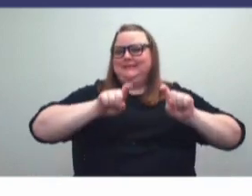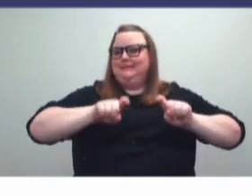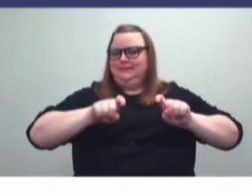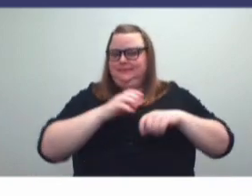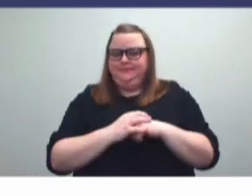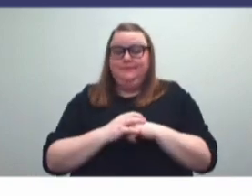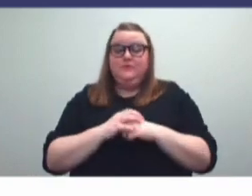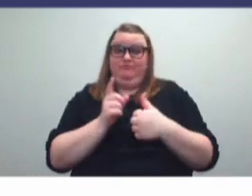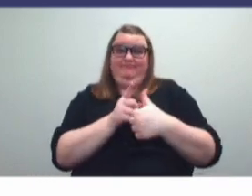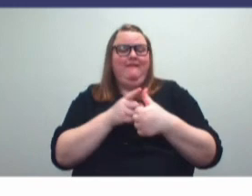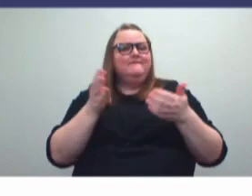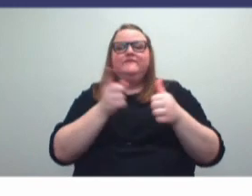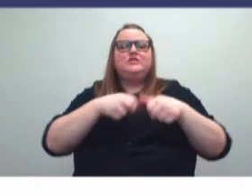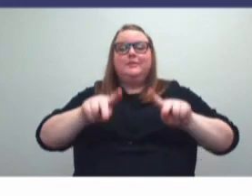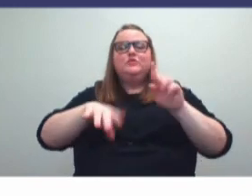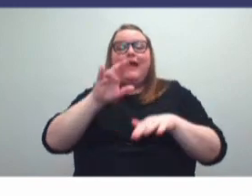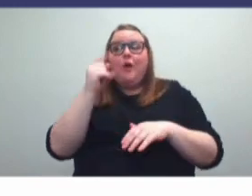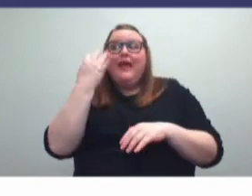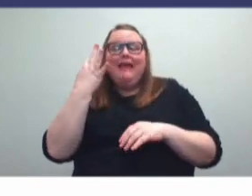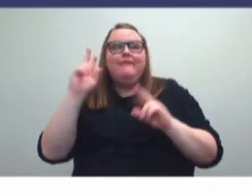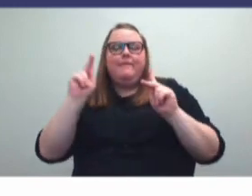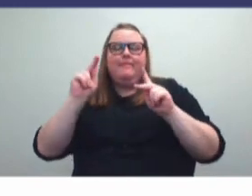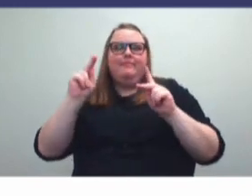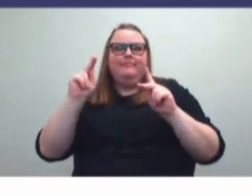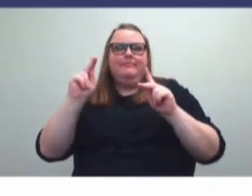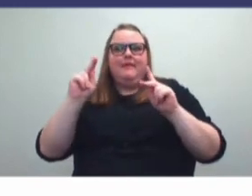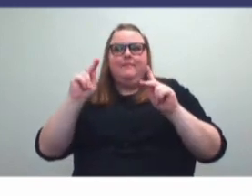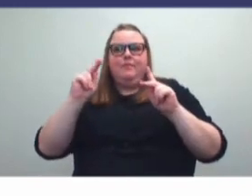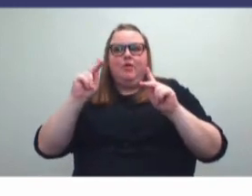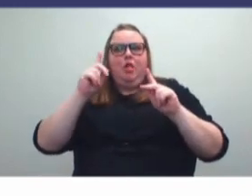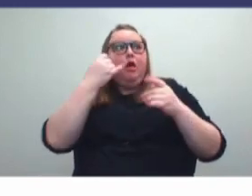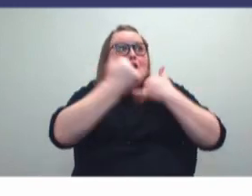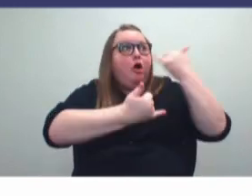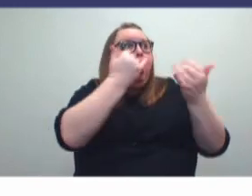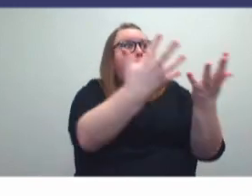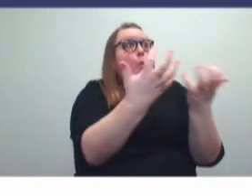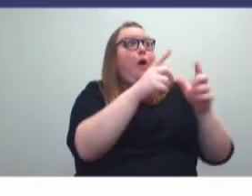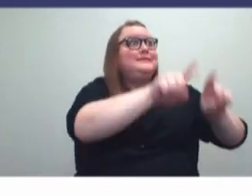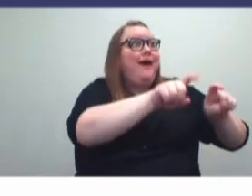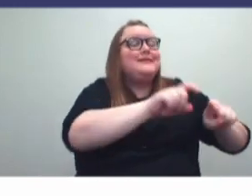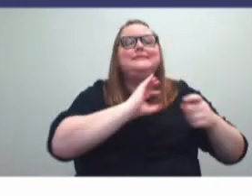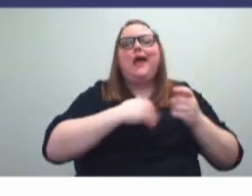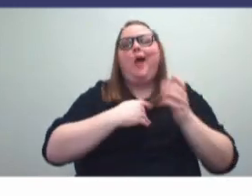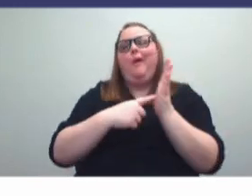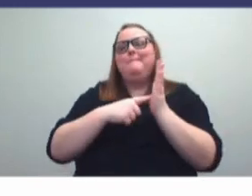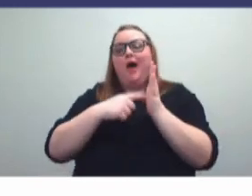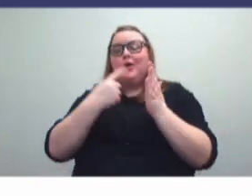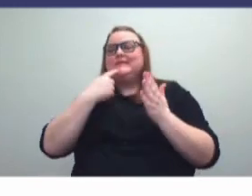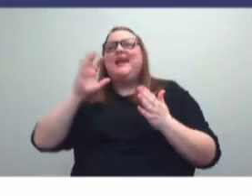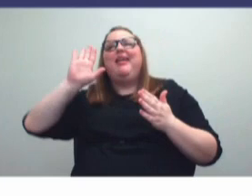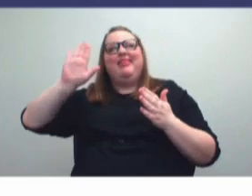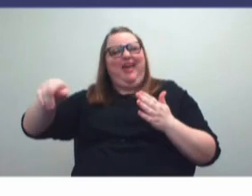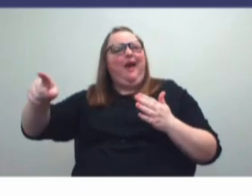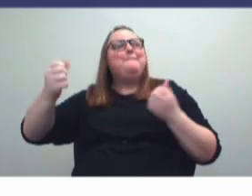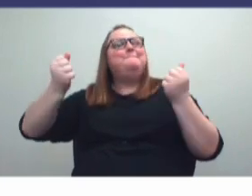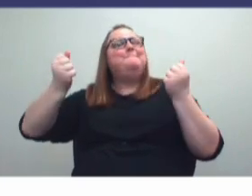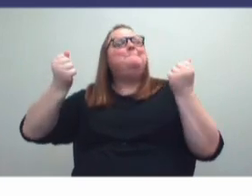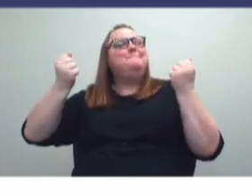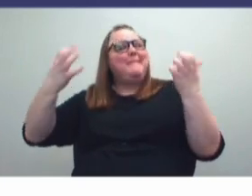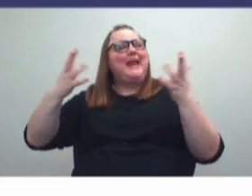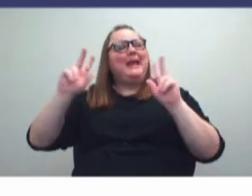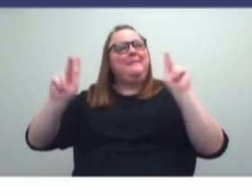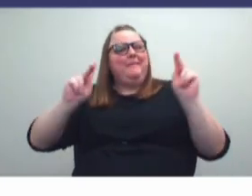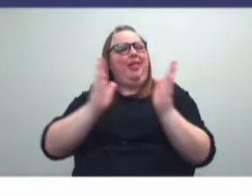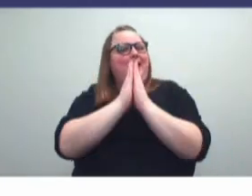lot of people start calling for a test, then our model is going to pick up that trend is increasing. Then we move on to COVID test positivity.